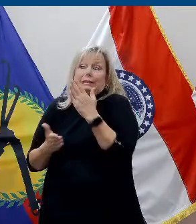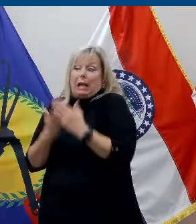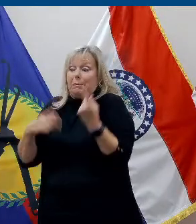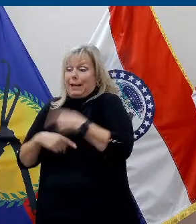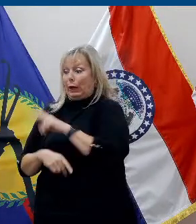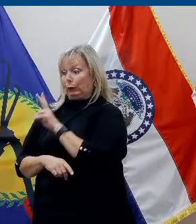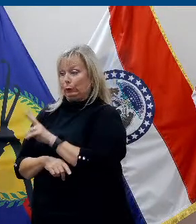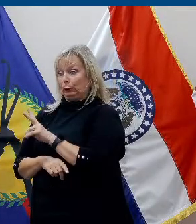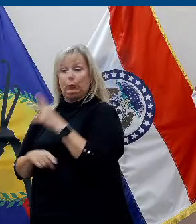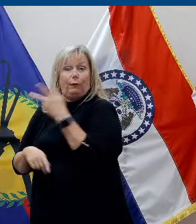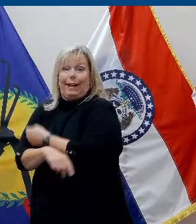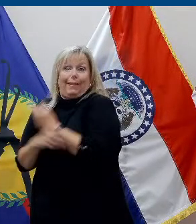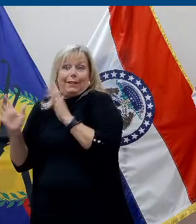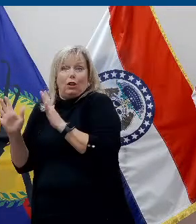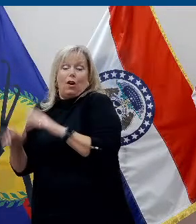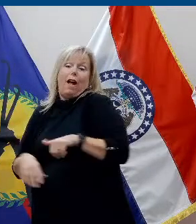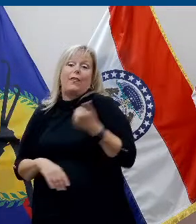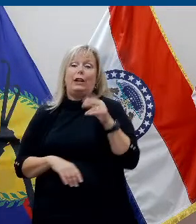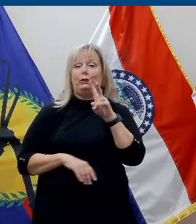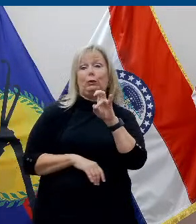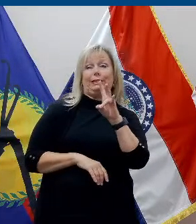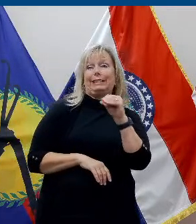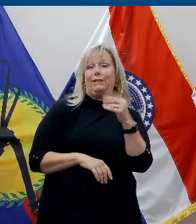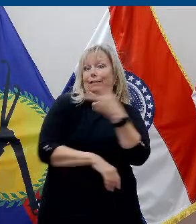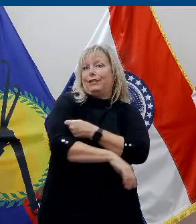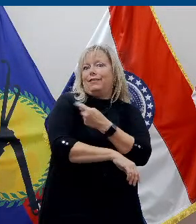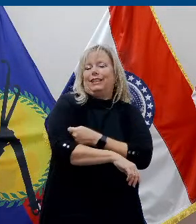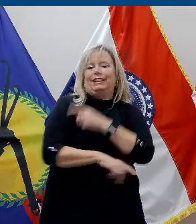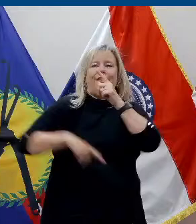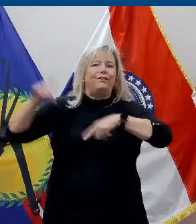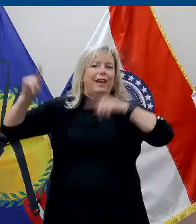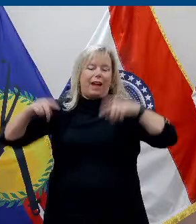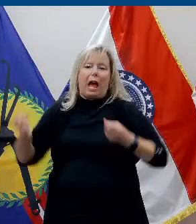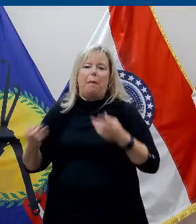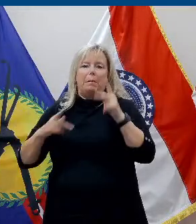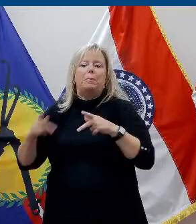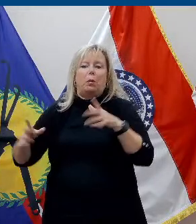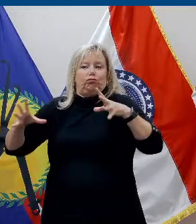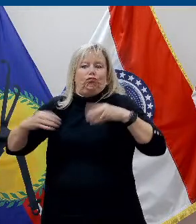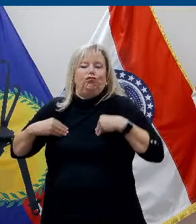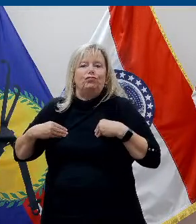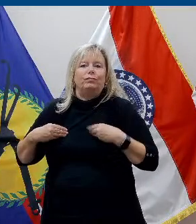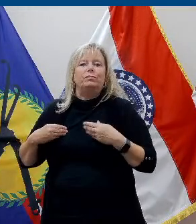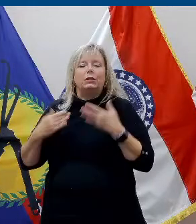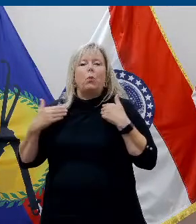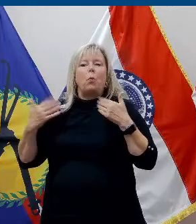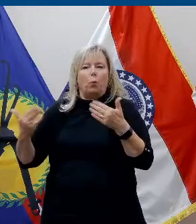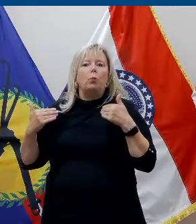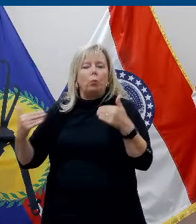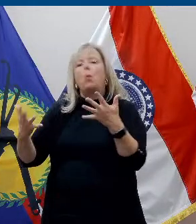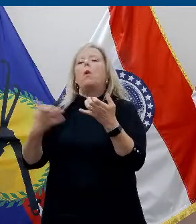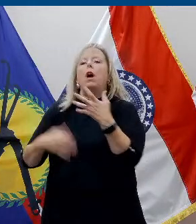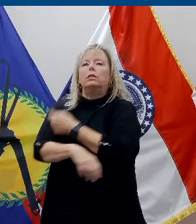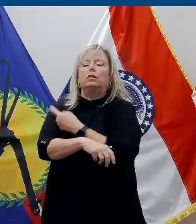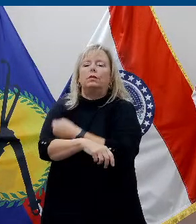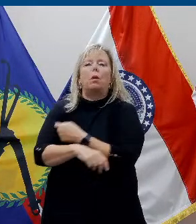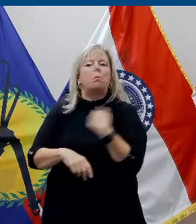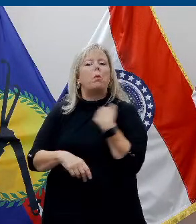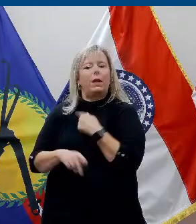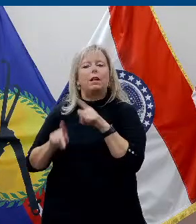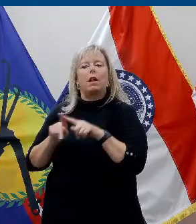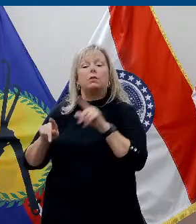many as 271 doses. We are available and out there meeting the community where they are in order to provide doses and have conversations with